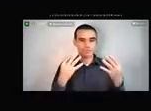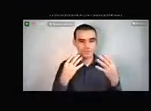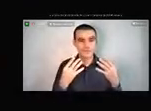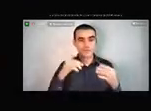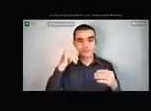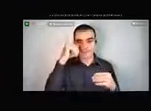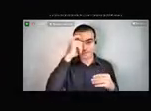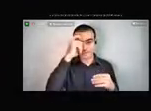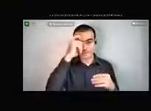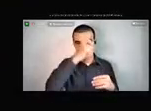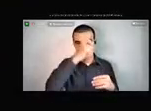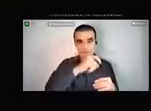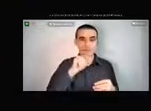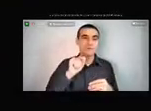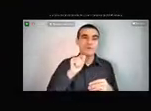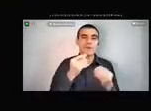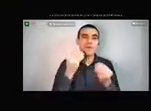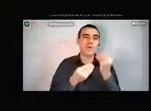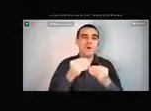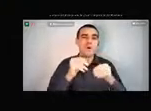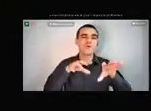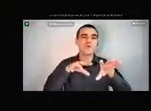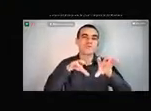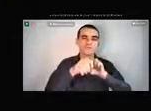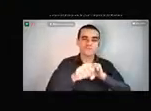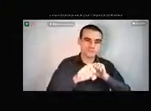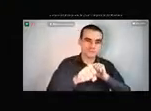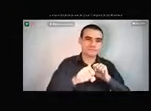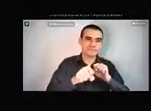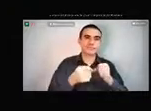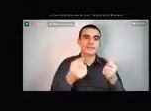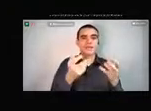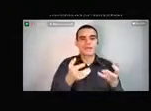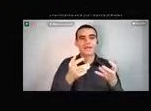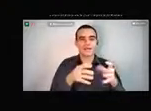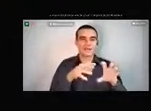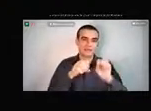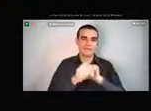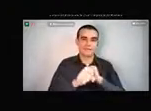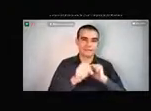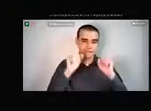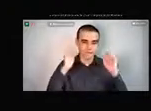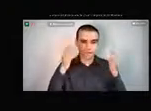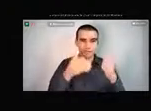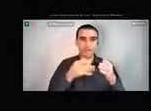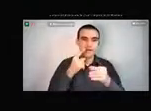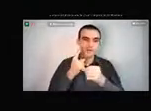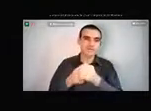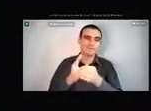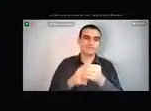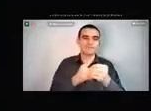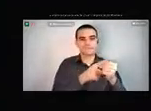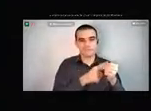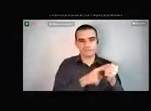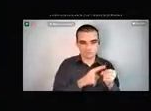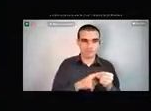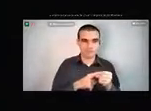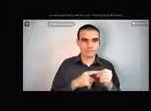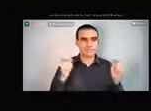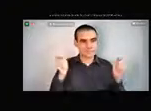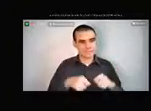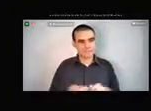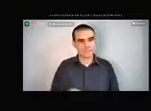us, the greatest challenge for us was to how to do the training to focus